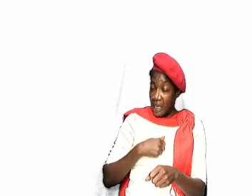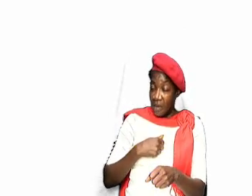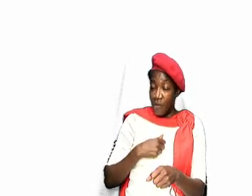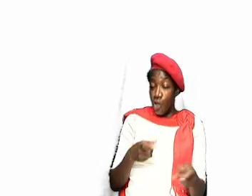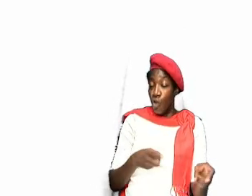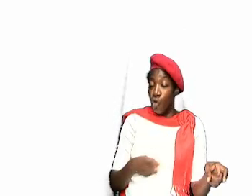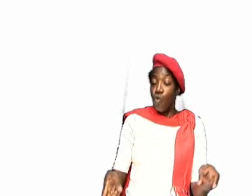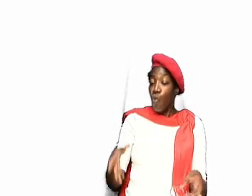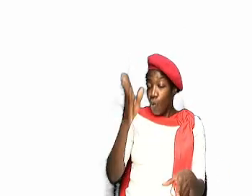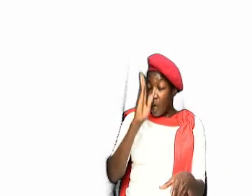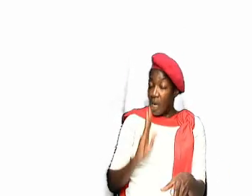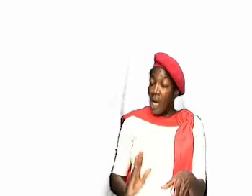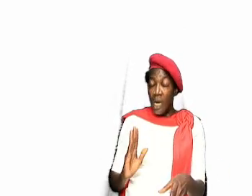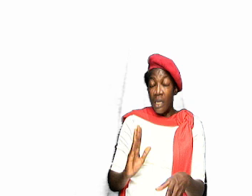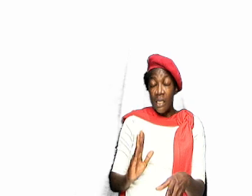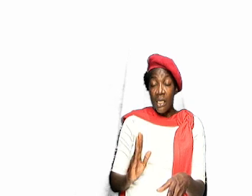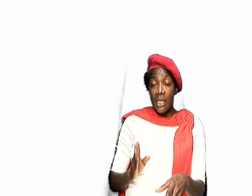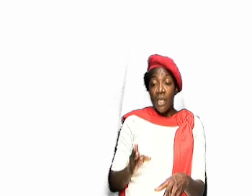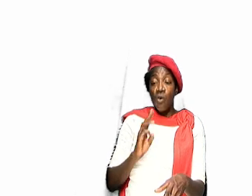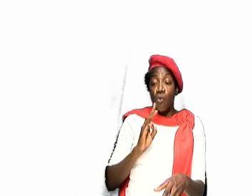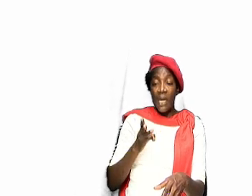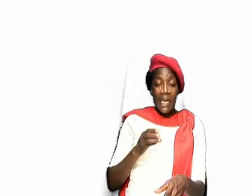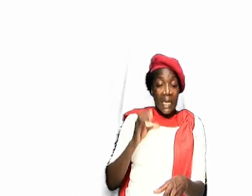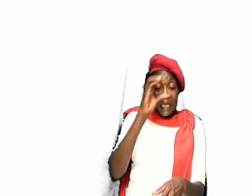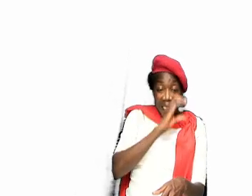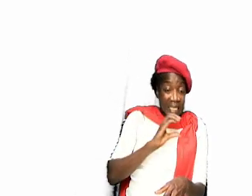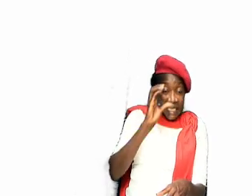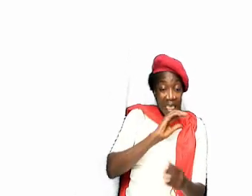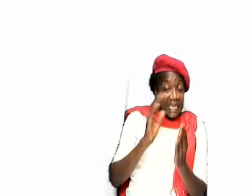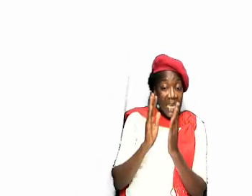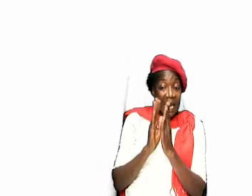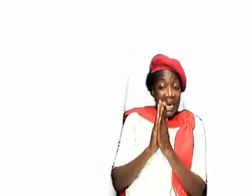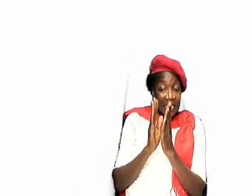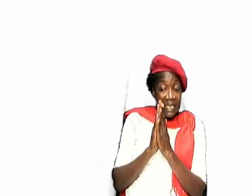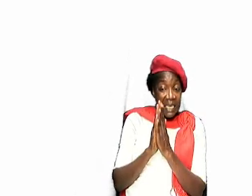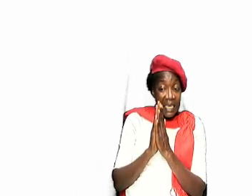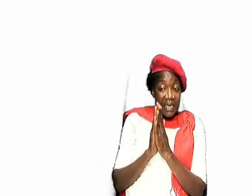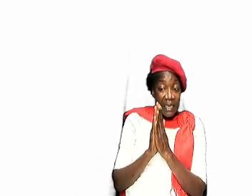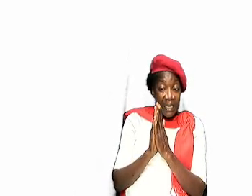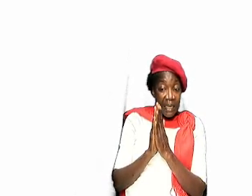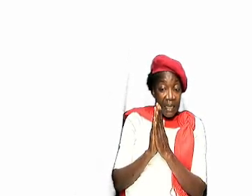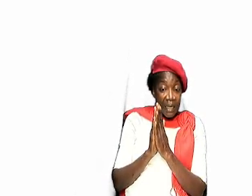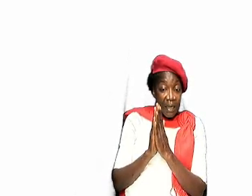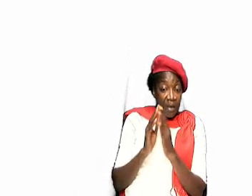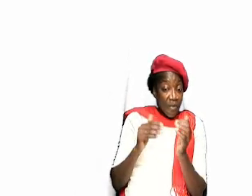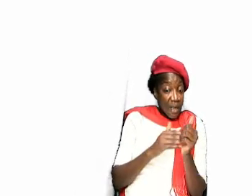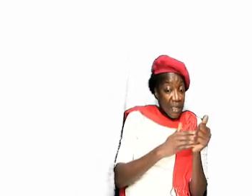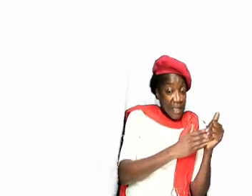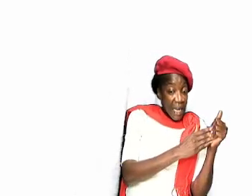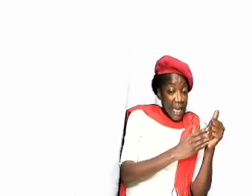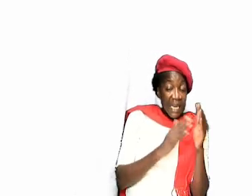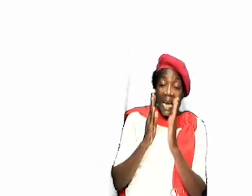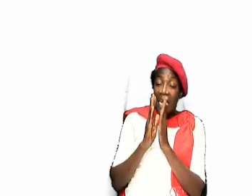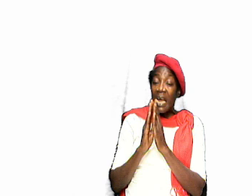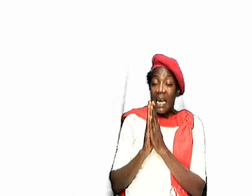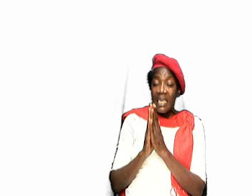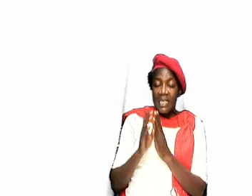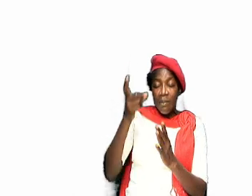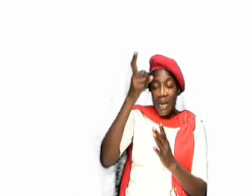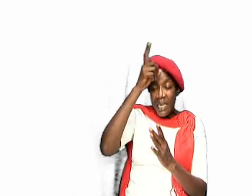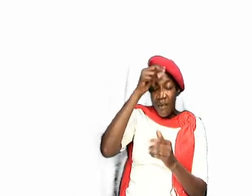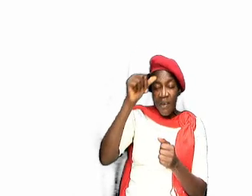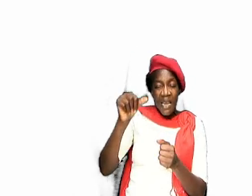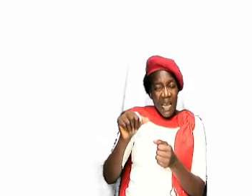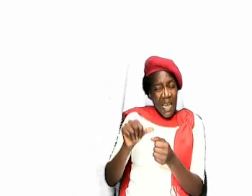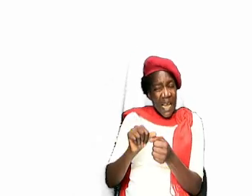by seeking him, asking for his direction, and just like with David, every time, every one of these scriptures that we read,